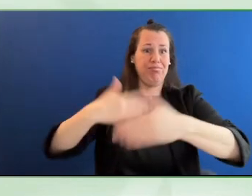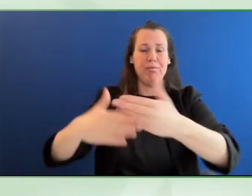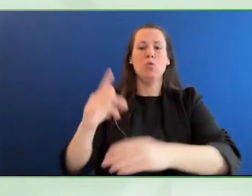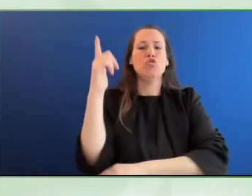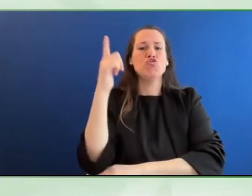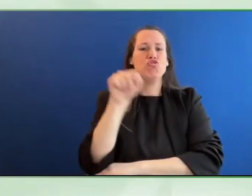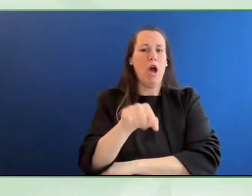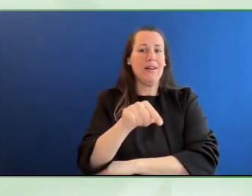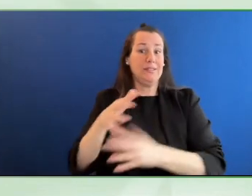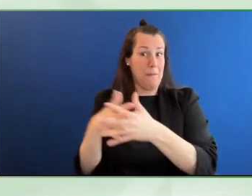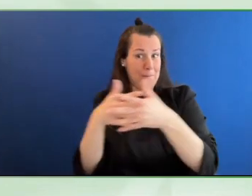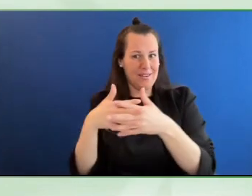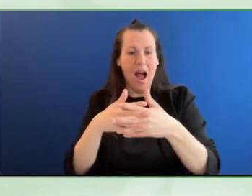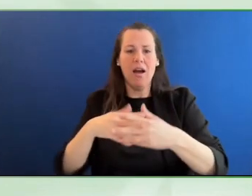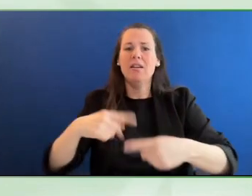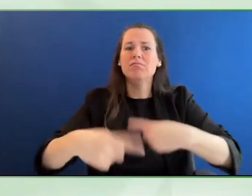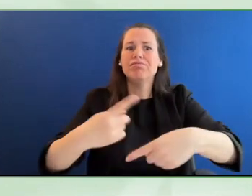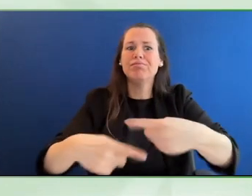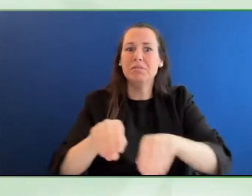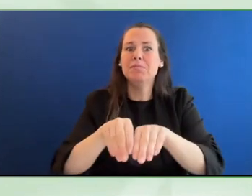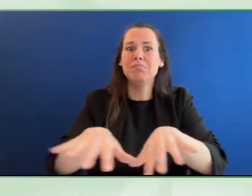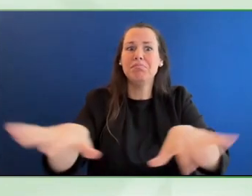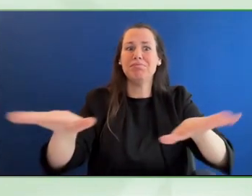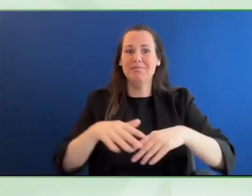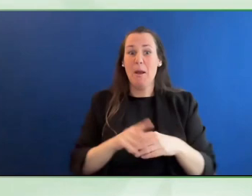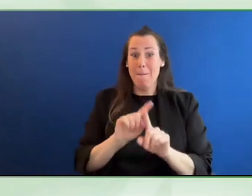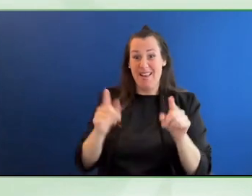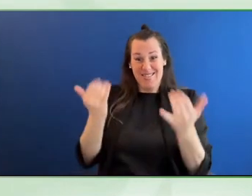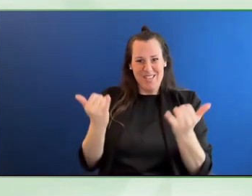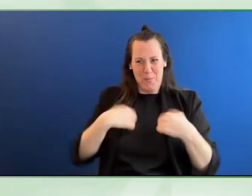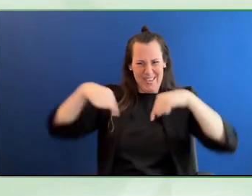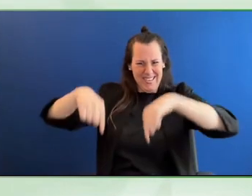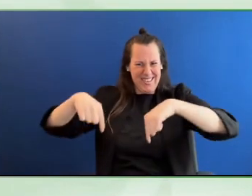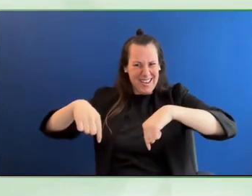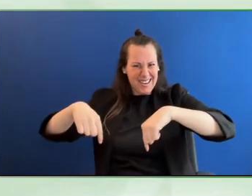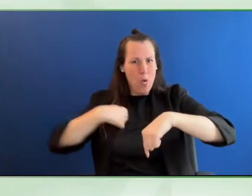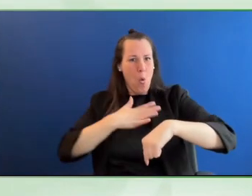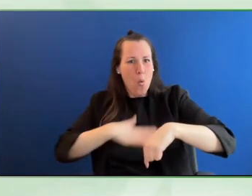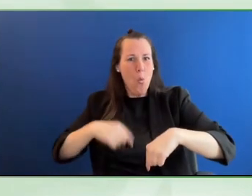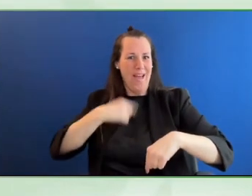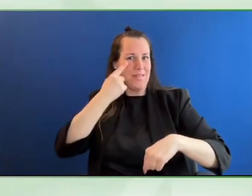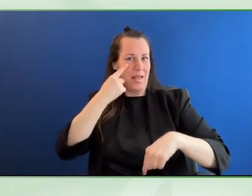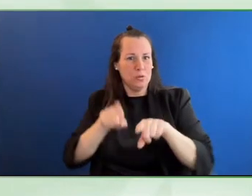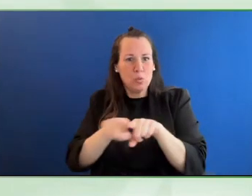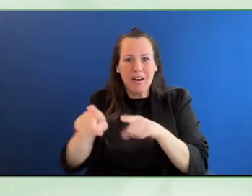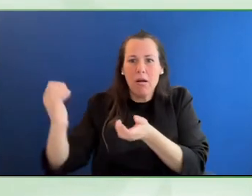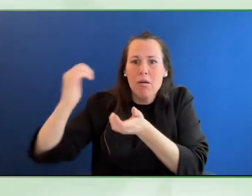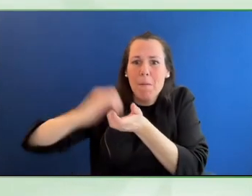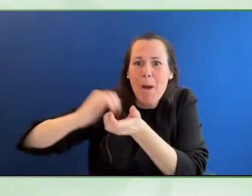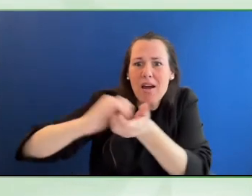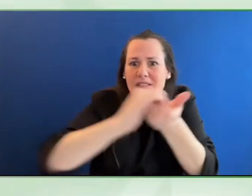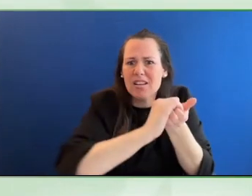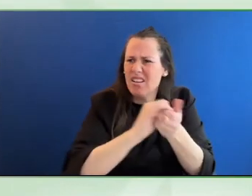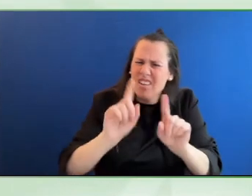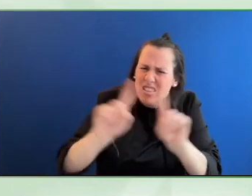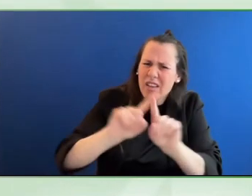programs that are already in the field working with the people, and so that's probably what we're